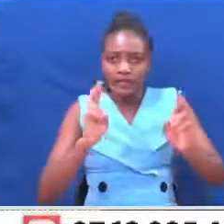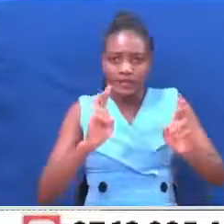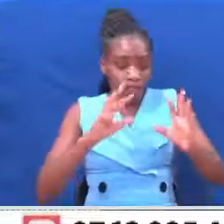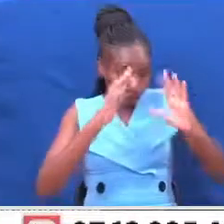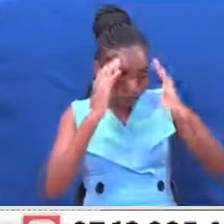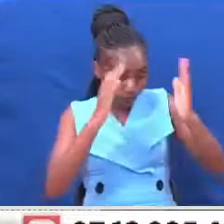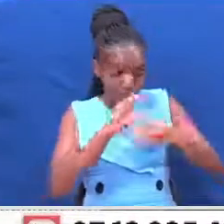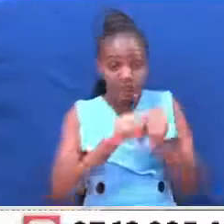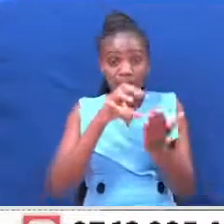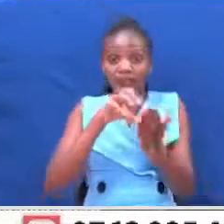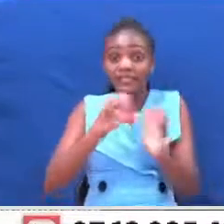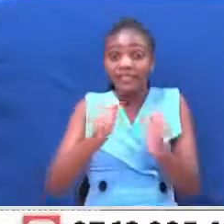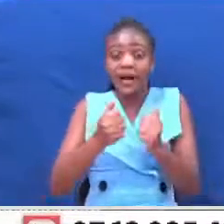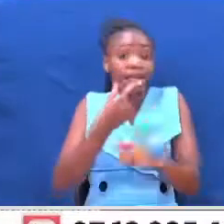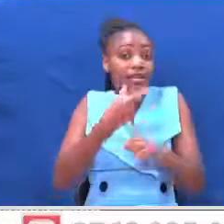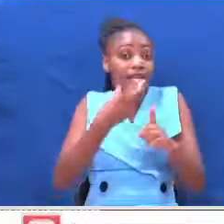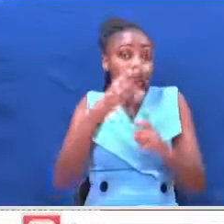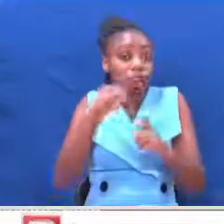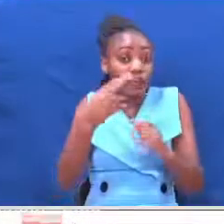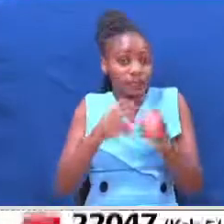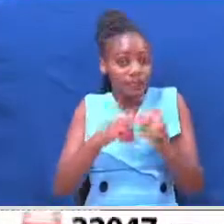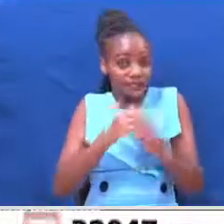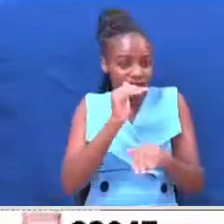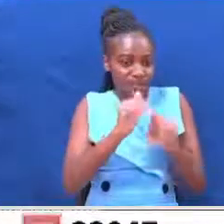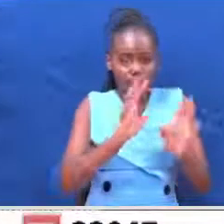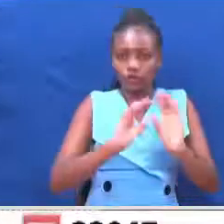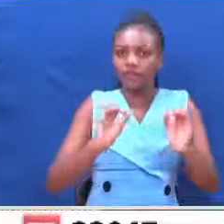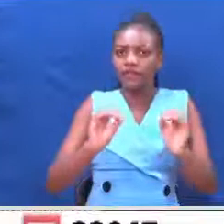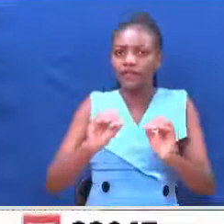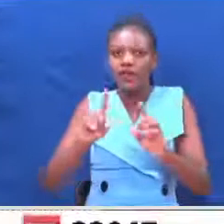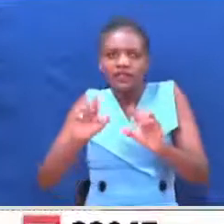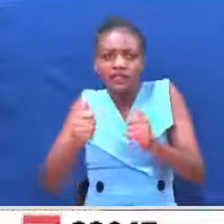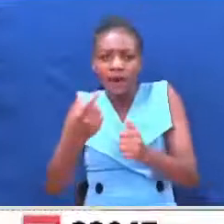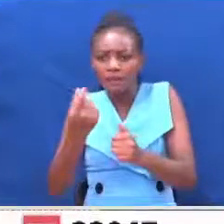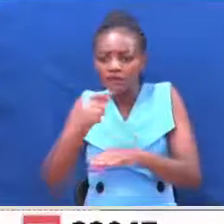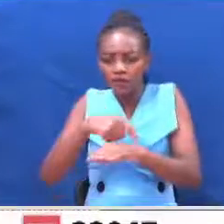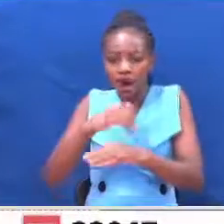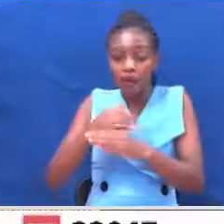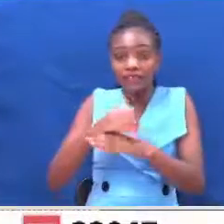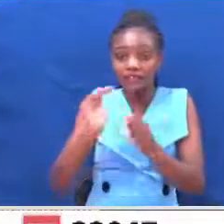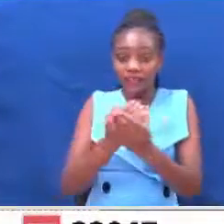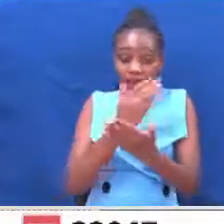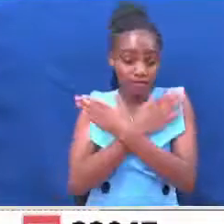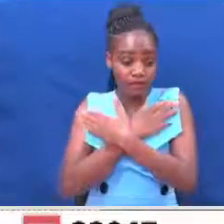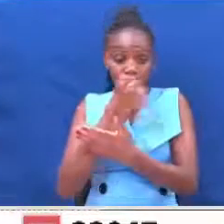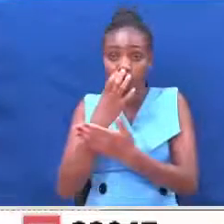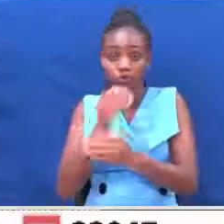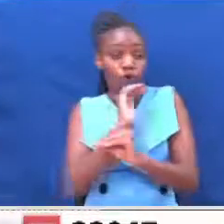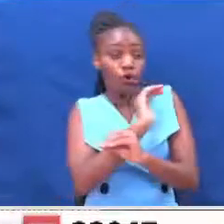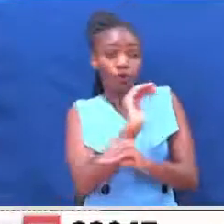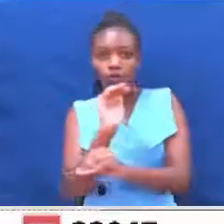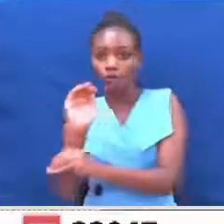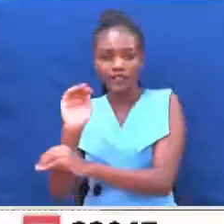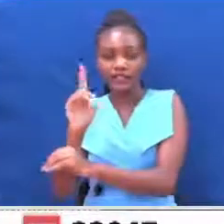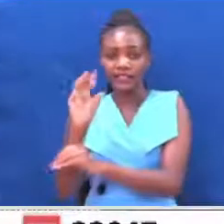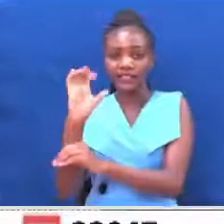2007-2008 post-election violence cases. A few hours after several MPs allied to Deputy President William Ruto called out